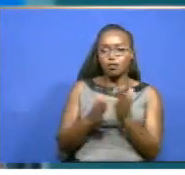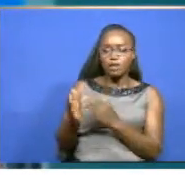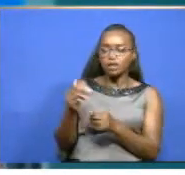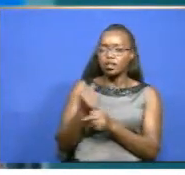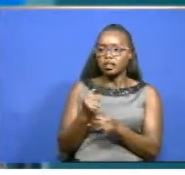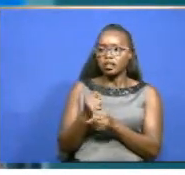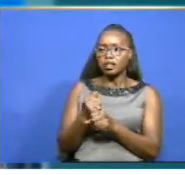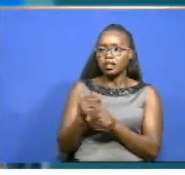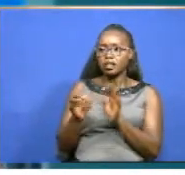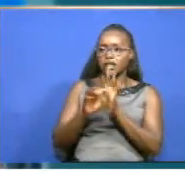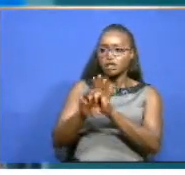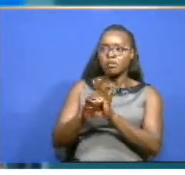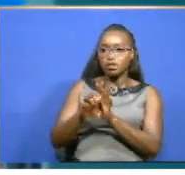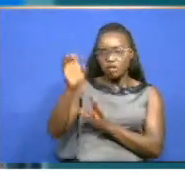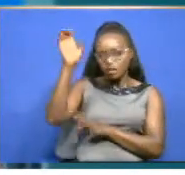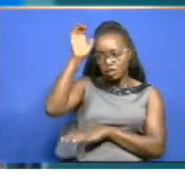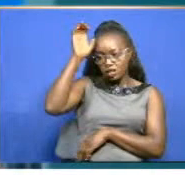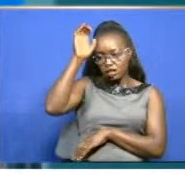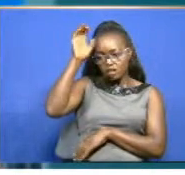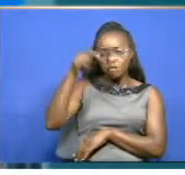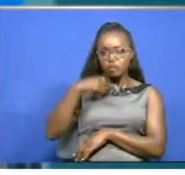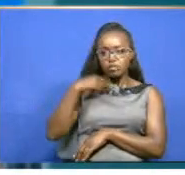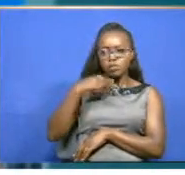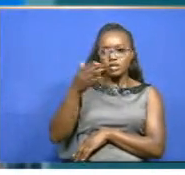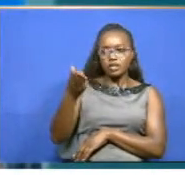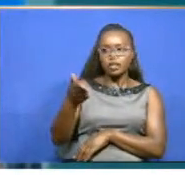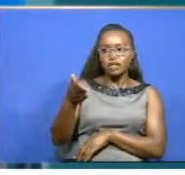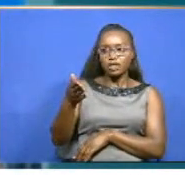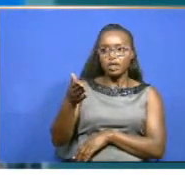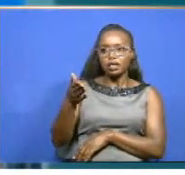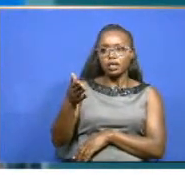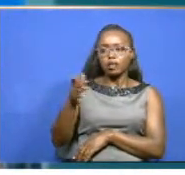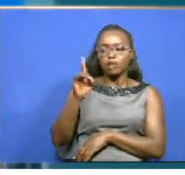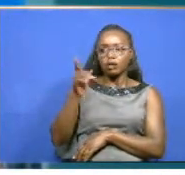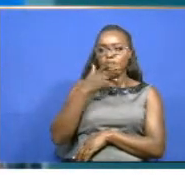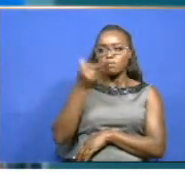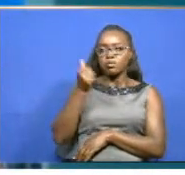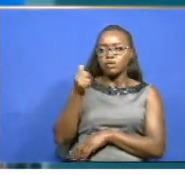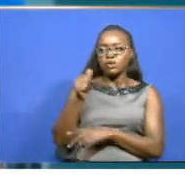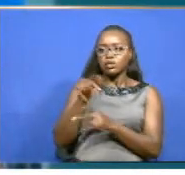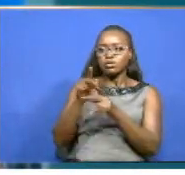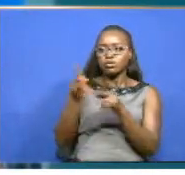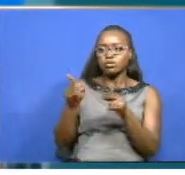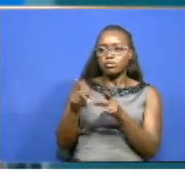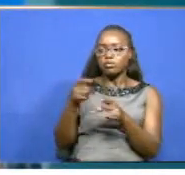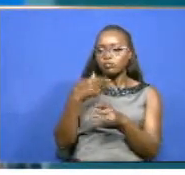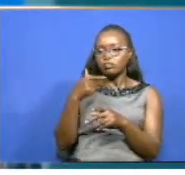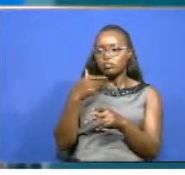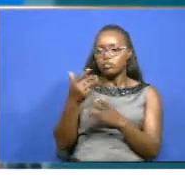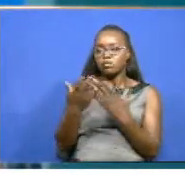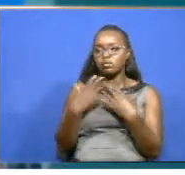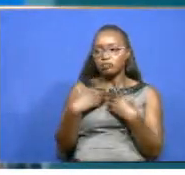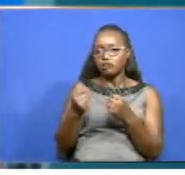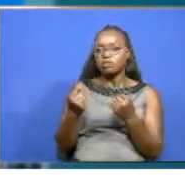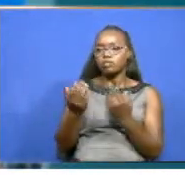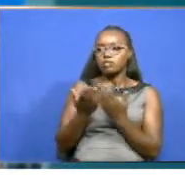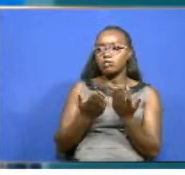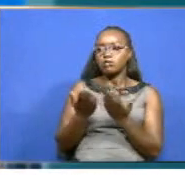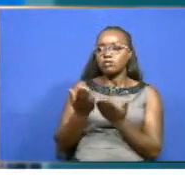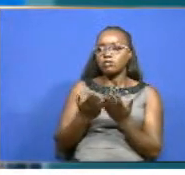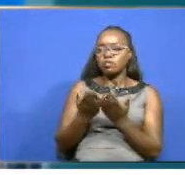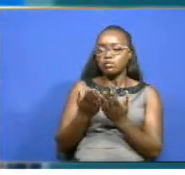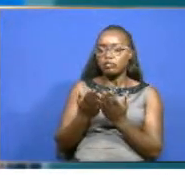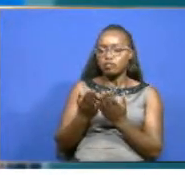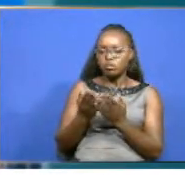example. Eldoret, I've been to Wazingishu. I think it's one of the best places that we can say the health services have been